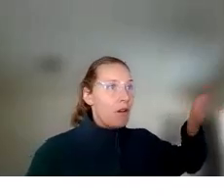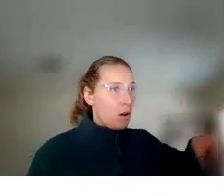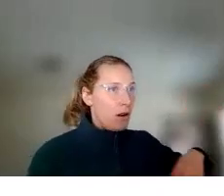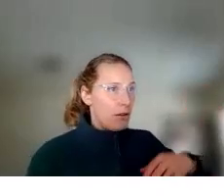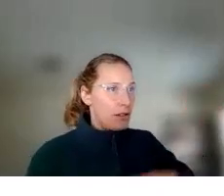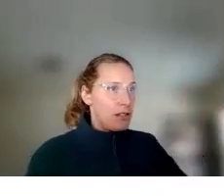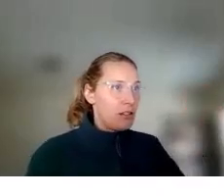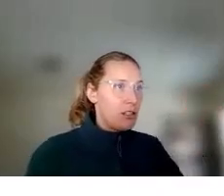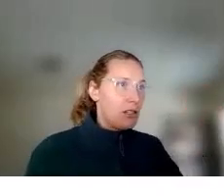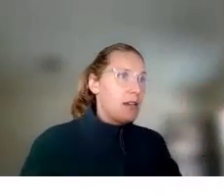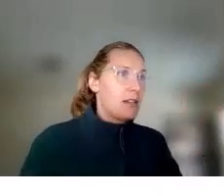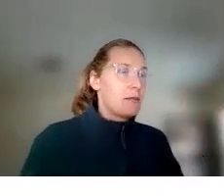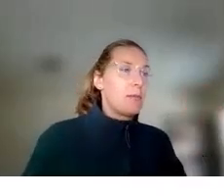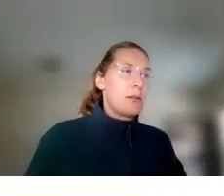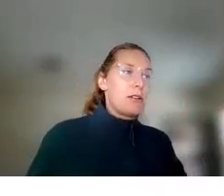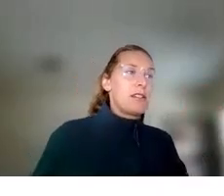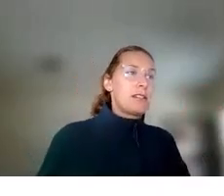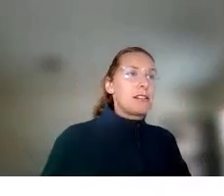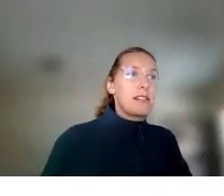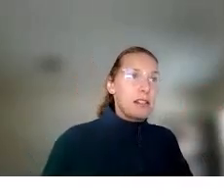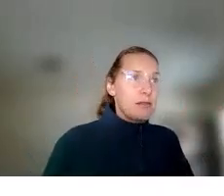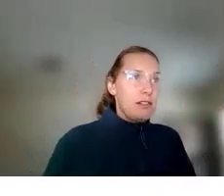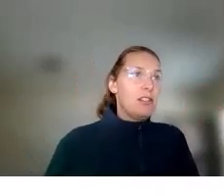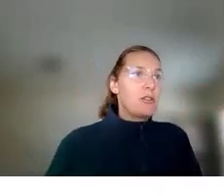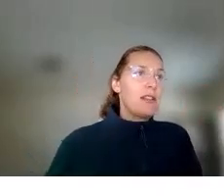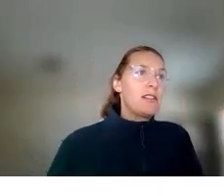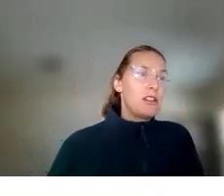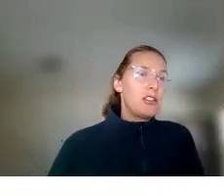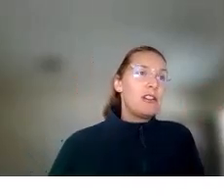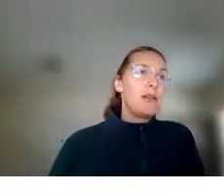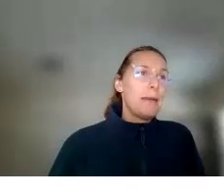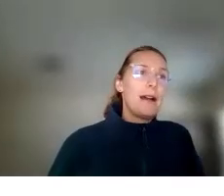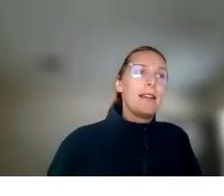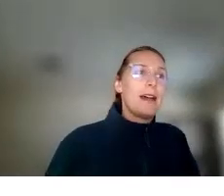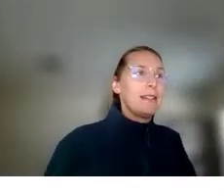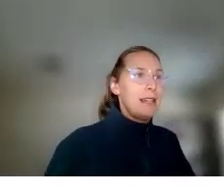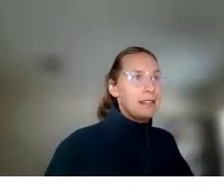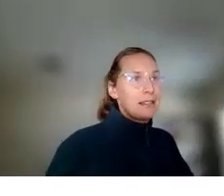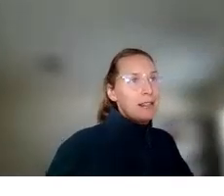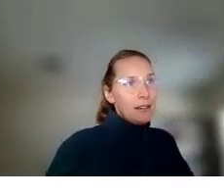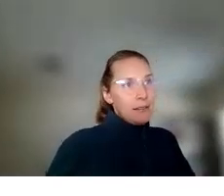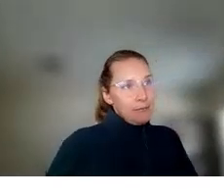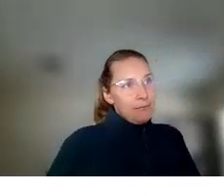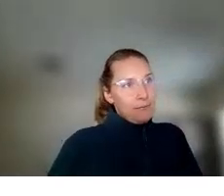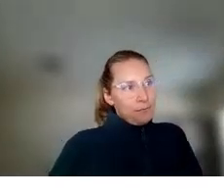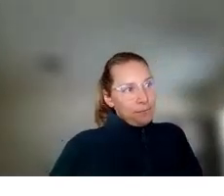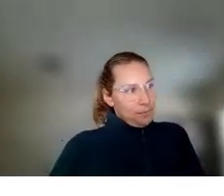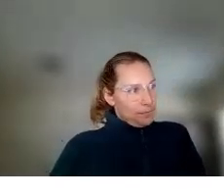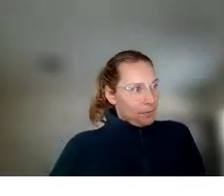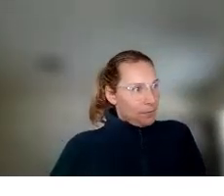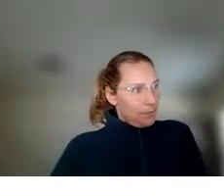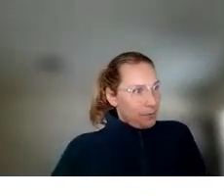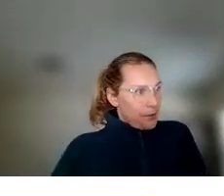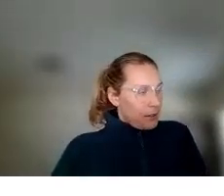that you have all the CHCBS members successfully transitioned by that date.